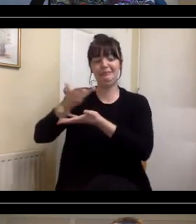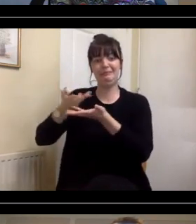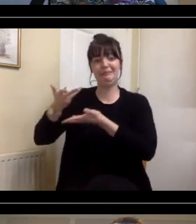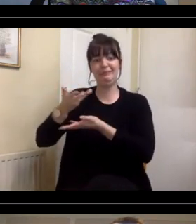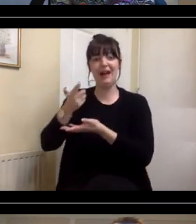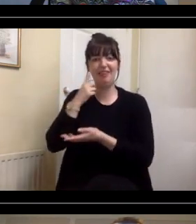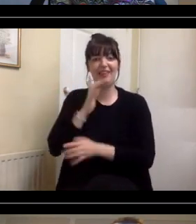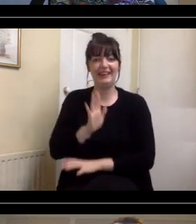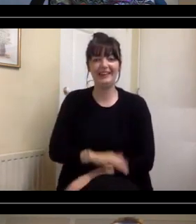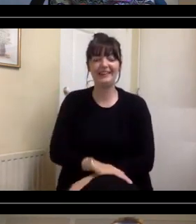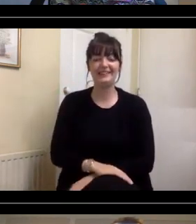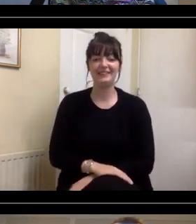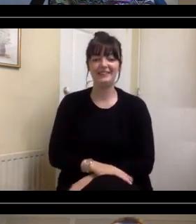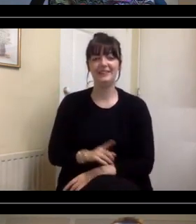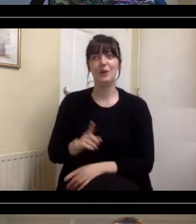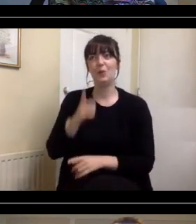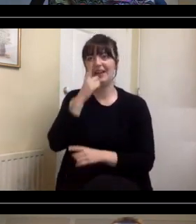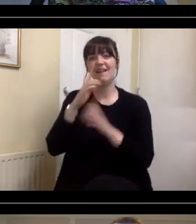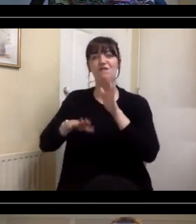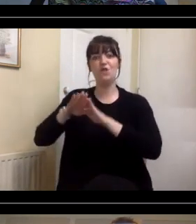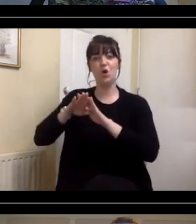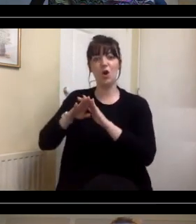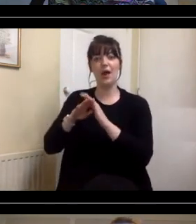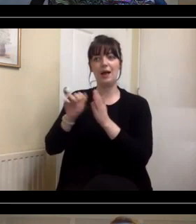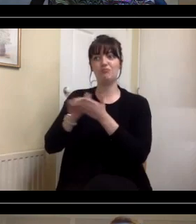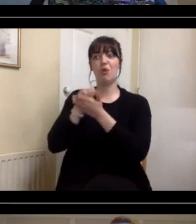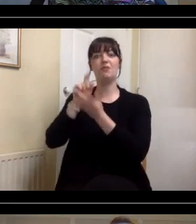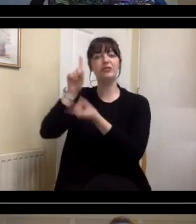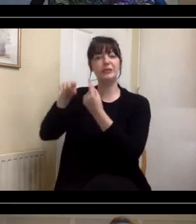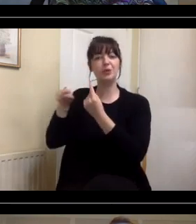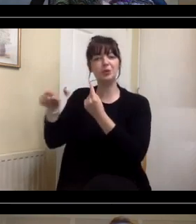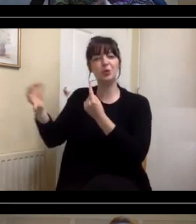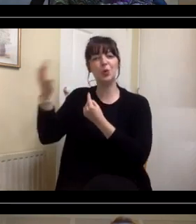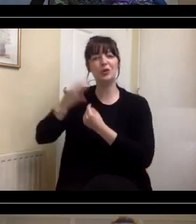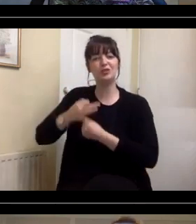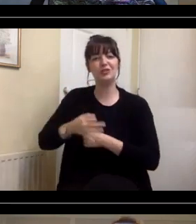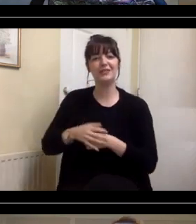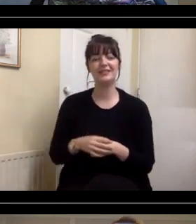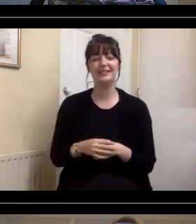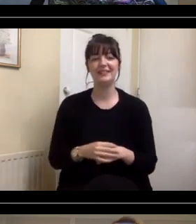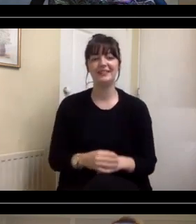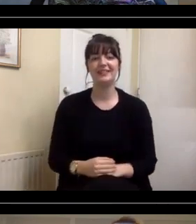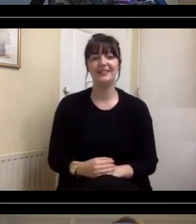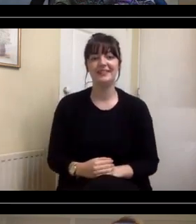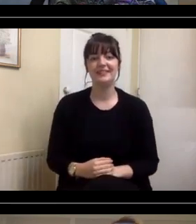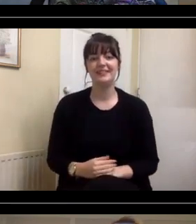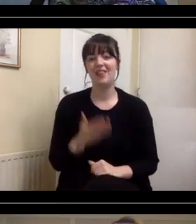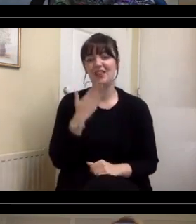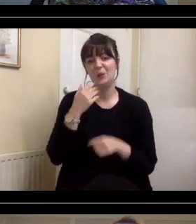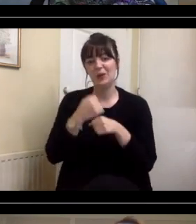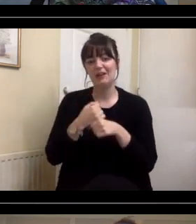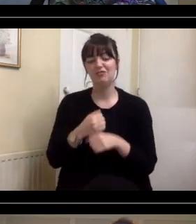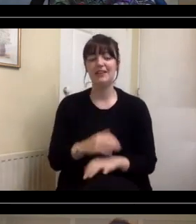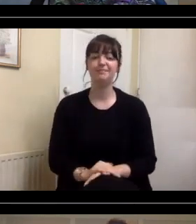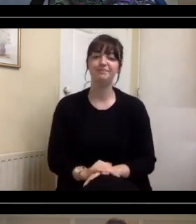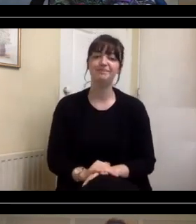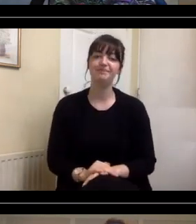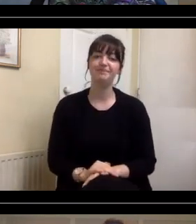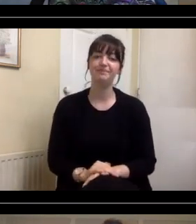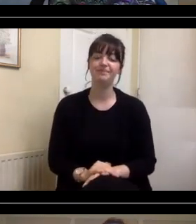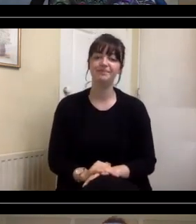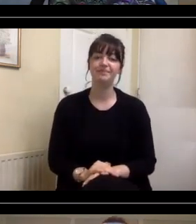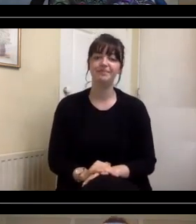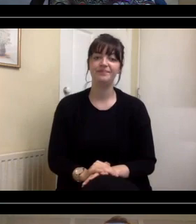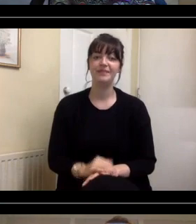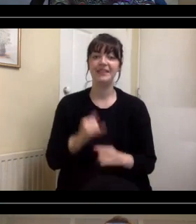get a full and proper answer on that particular it's quite question. specific, isn't it? Yeah. Thank you, Gary. Thank you.